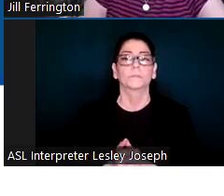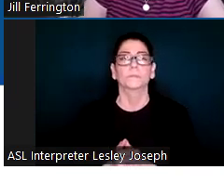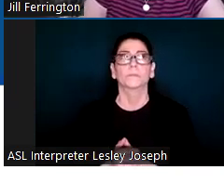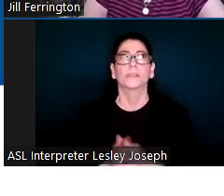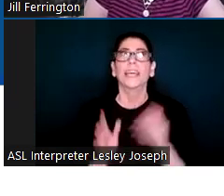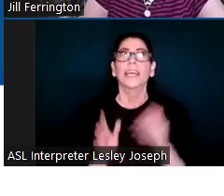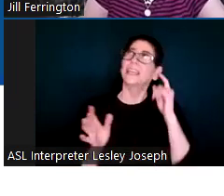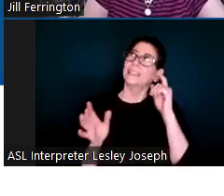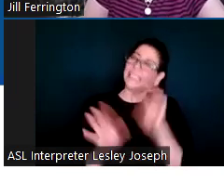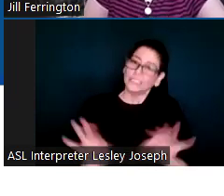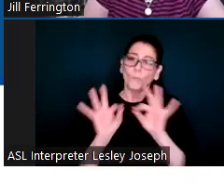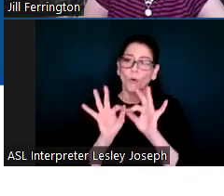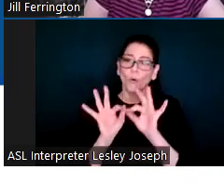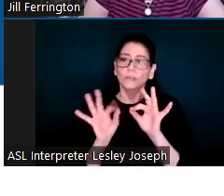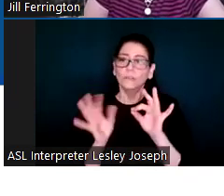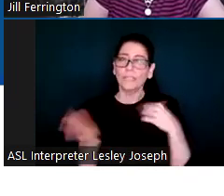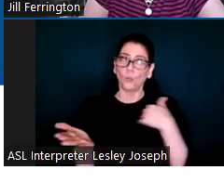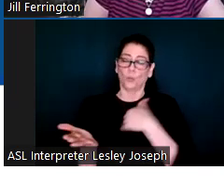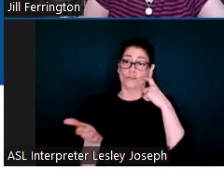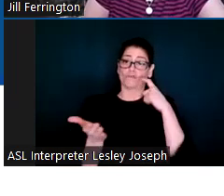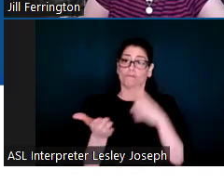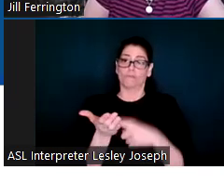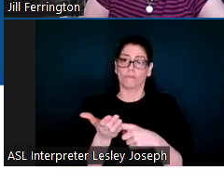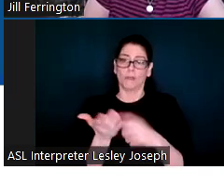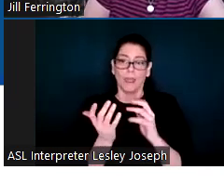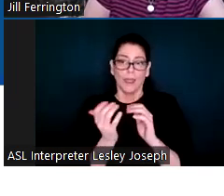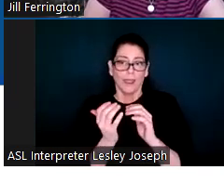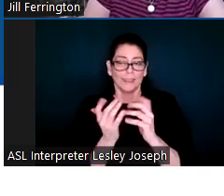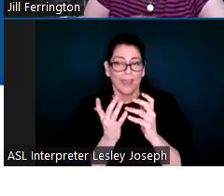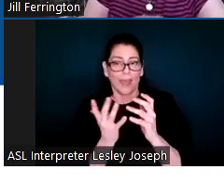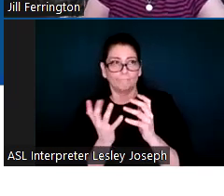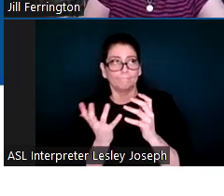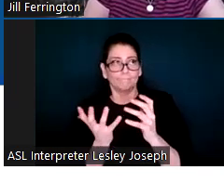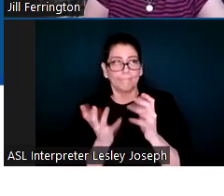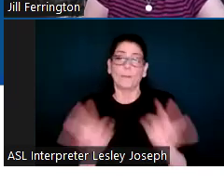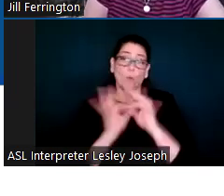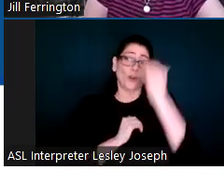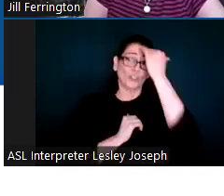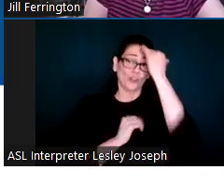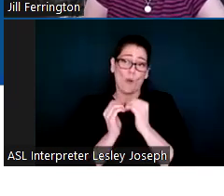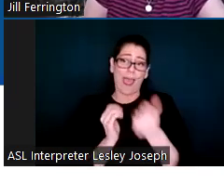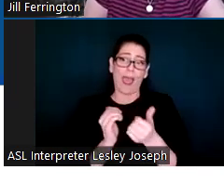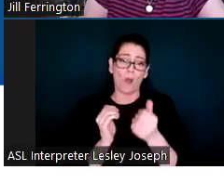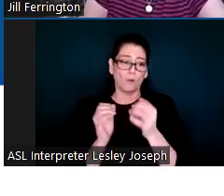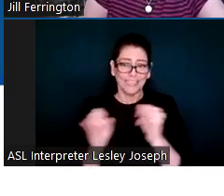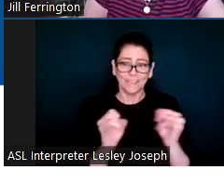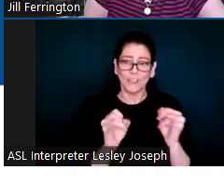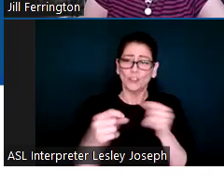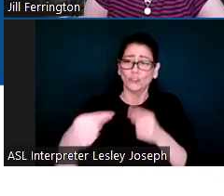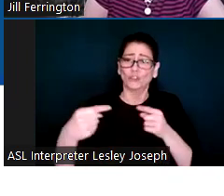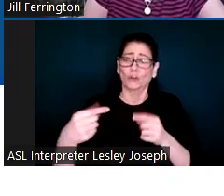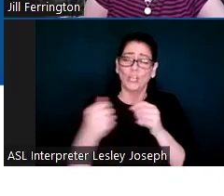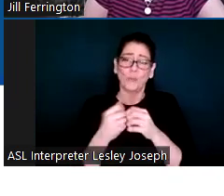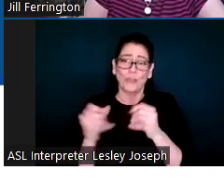how valuable it is to know the specific ways that individuals are struggling with their individual, very